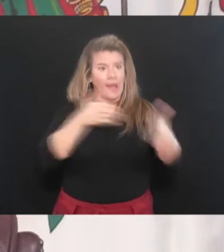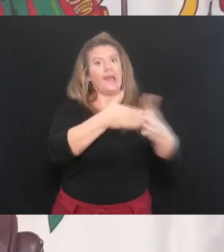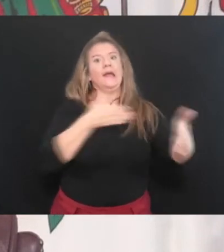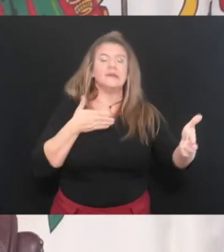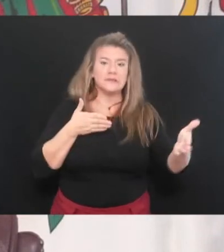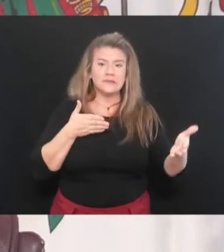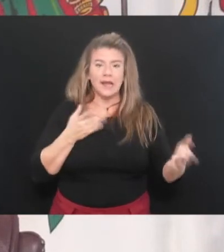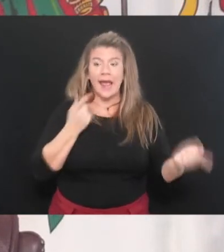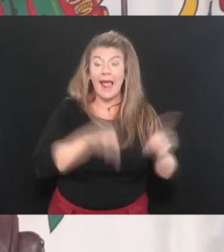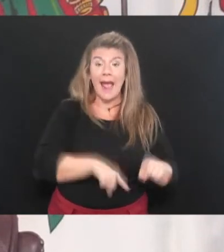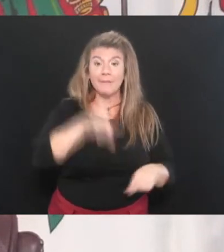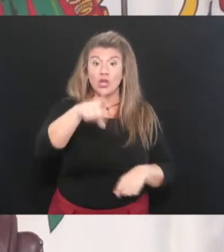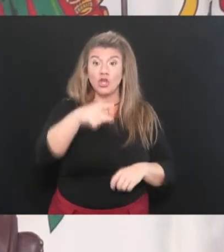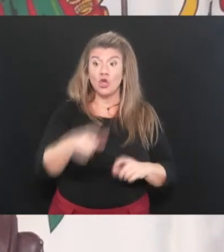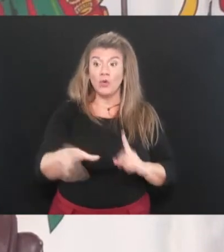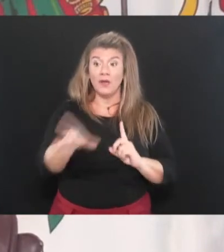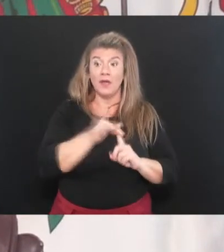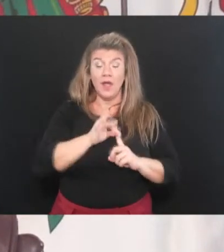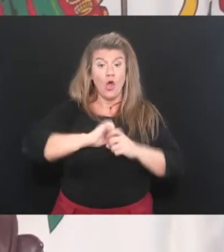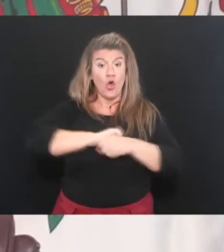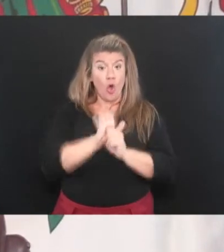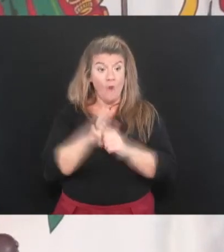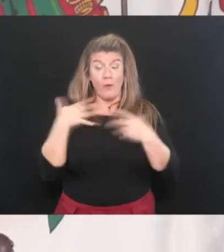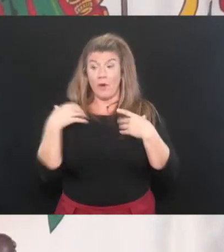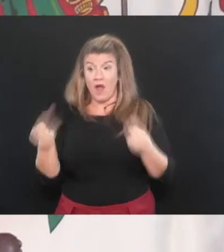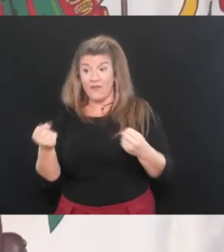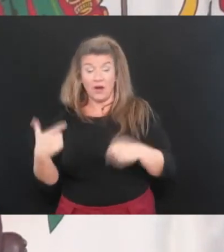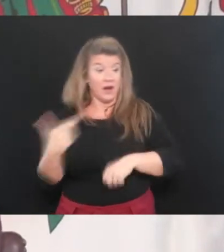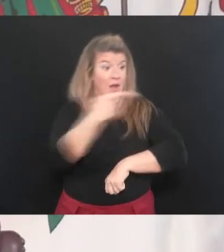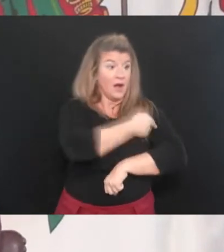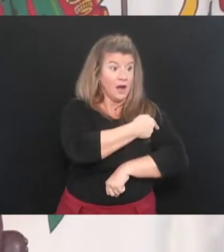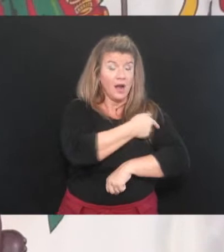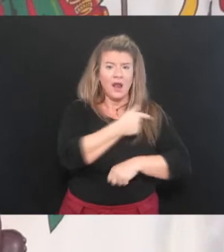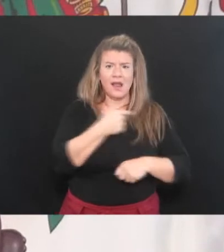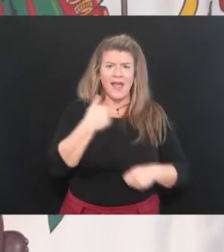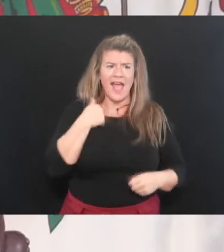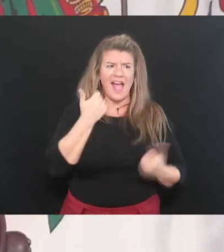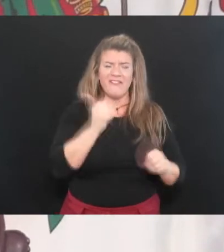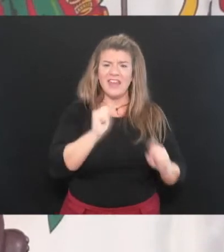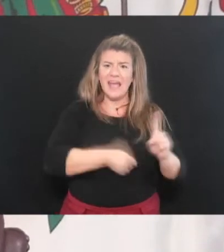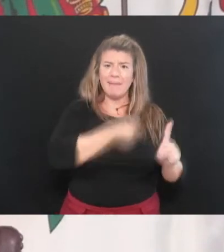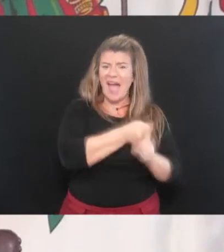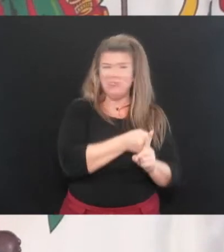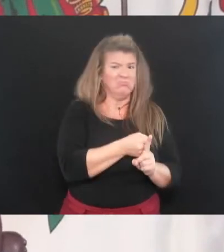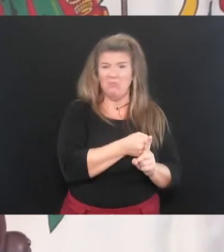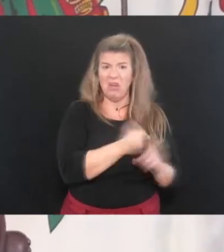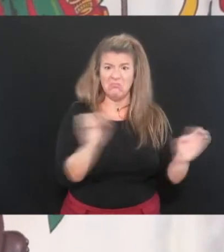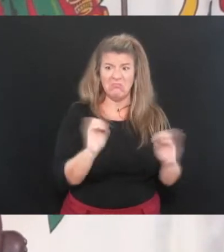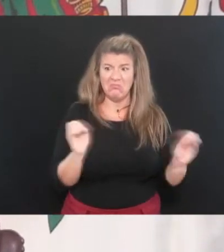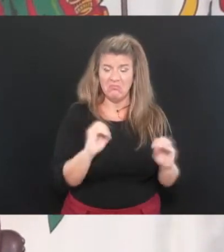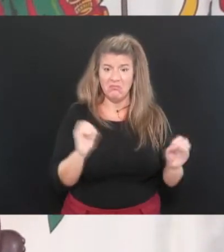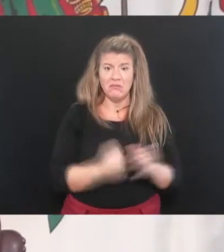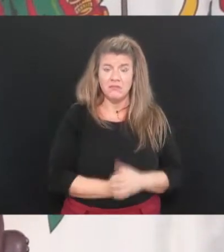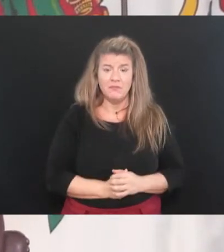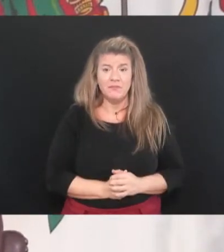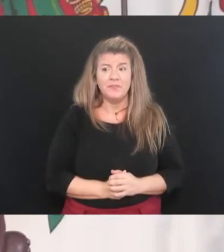getting vaccinated. The thing that I don't understand is just this.